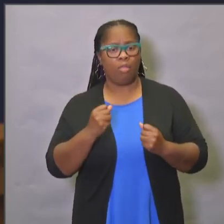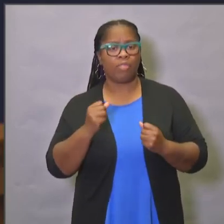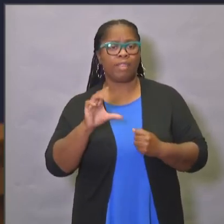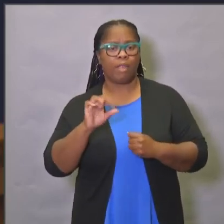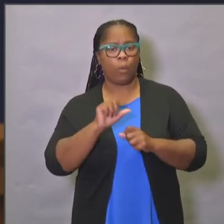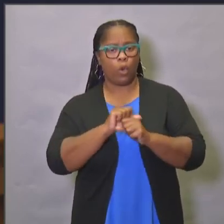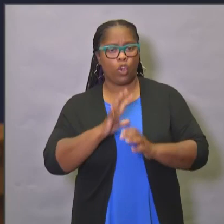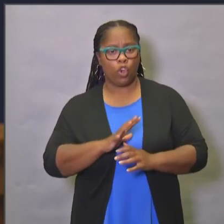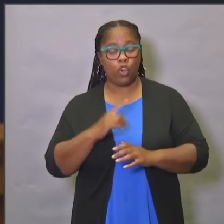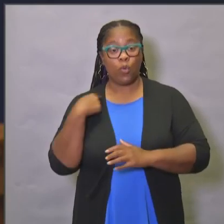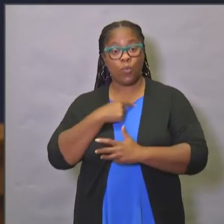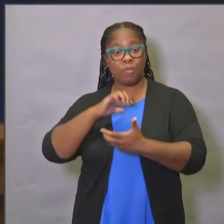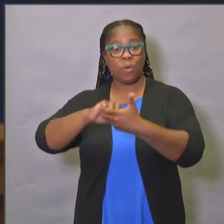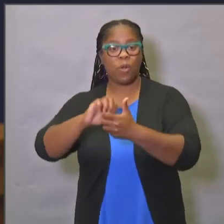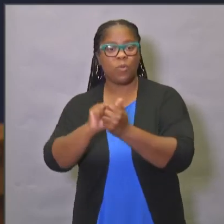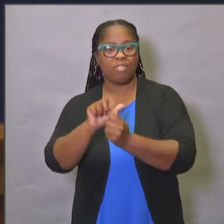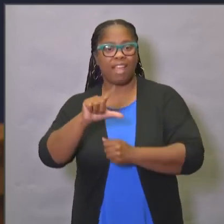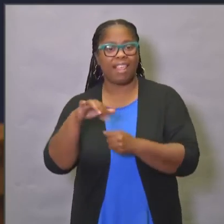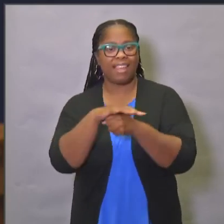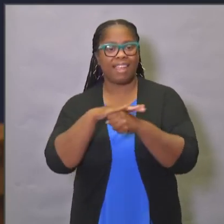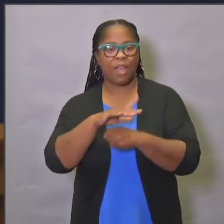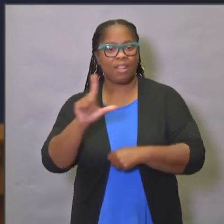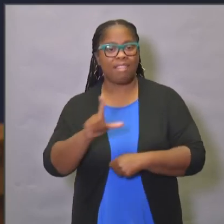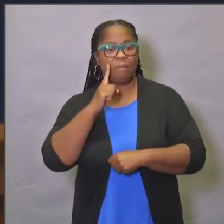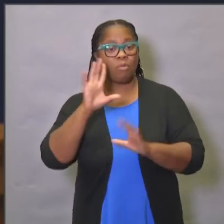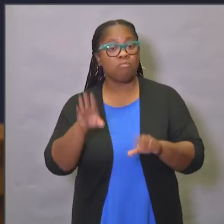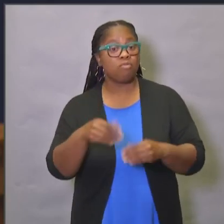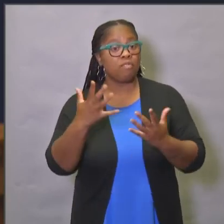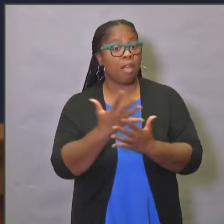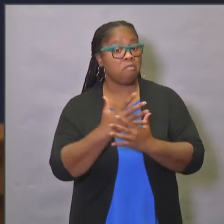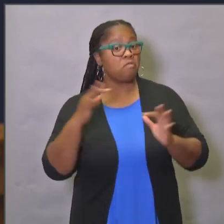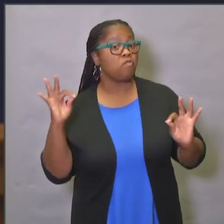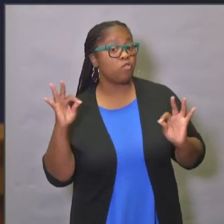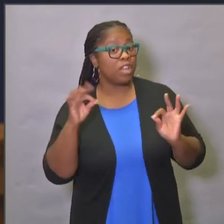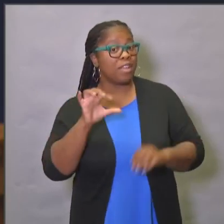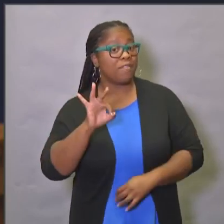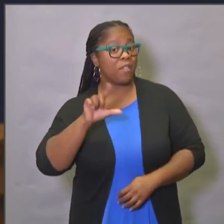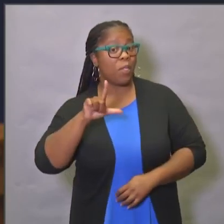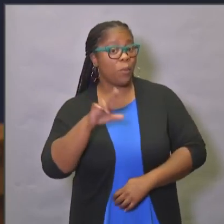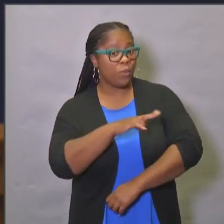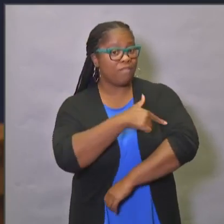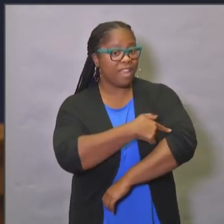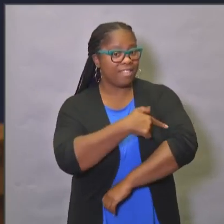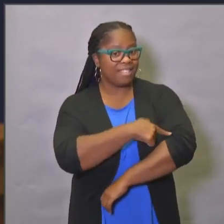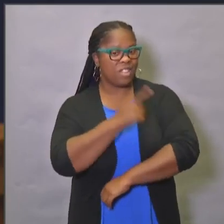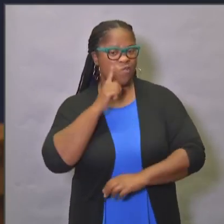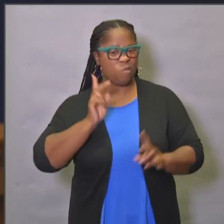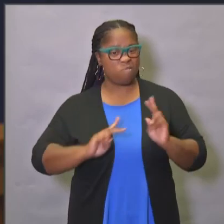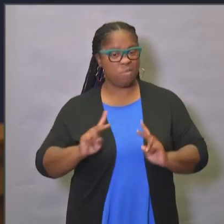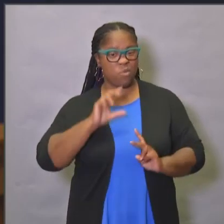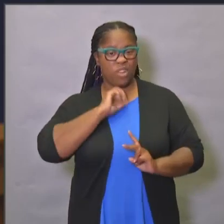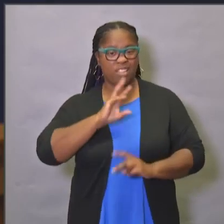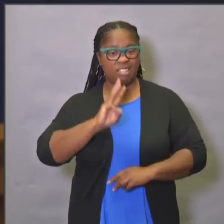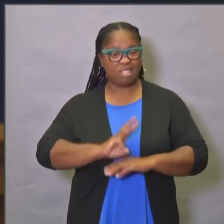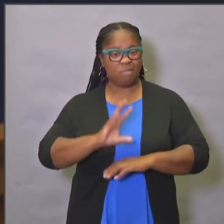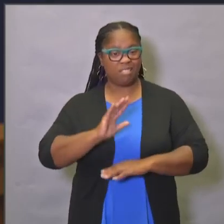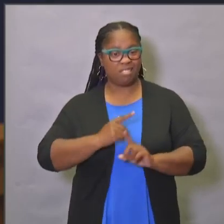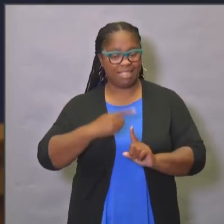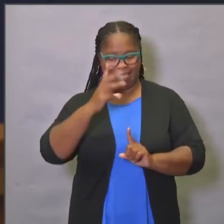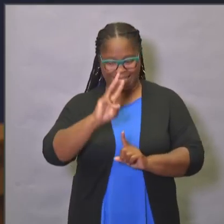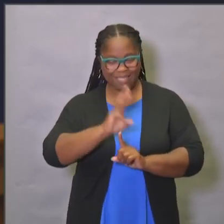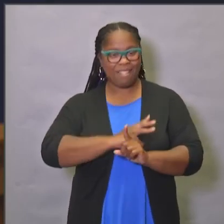County Library to provide free flu vaccines to residents 6 months or older with no health insurance